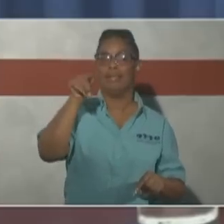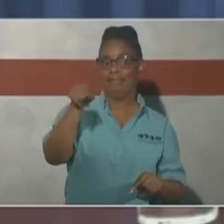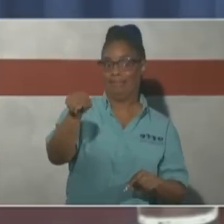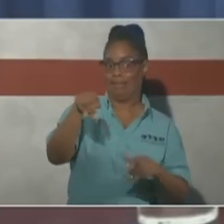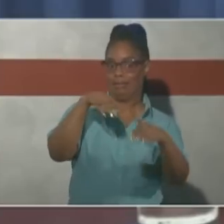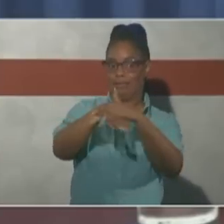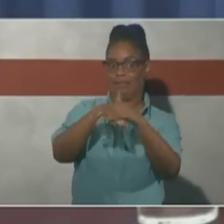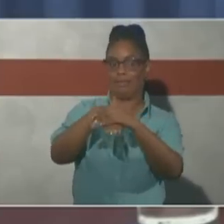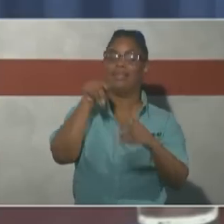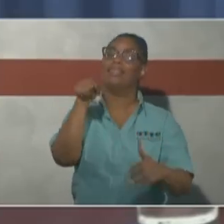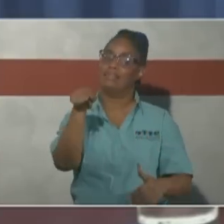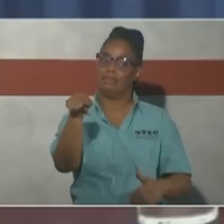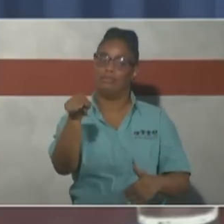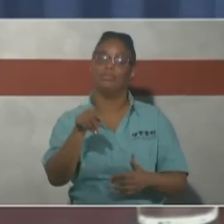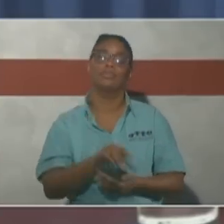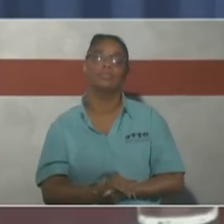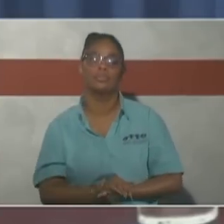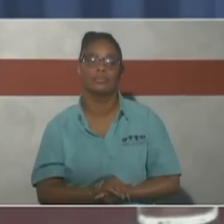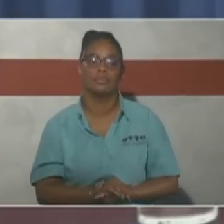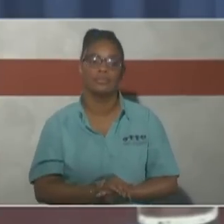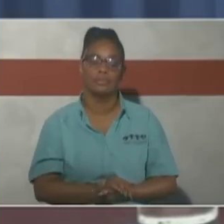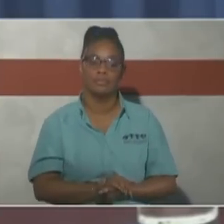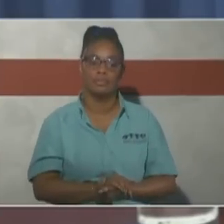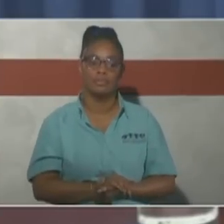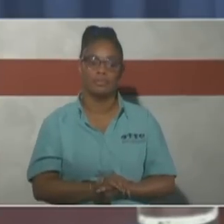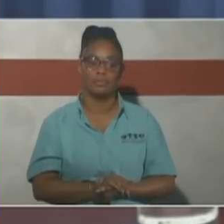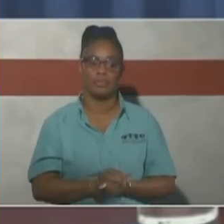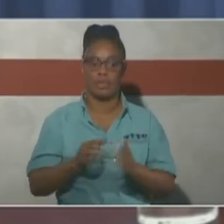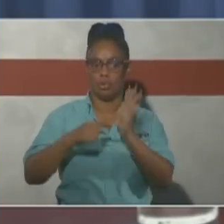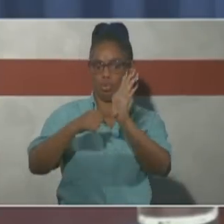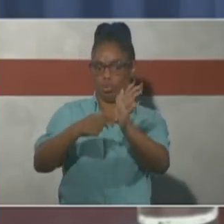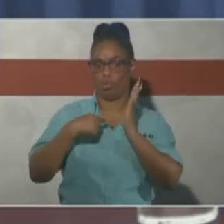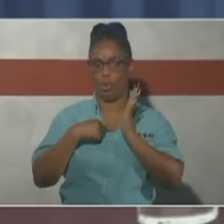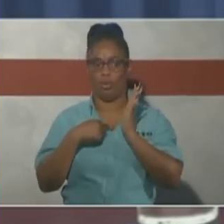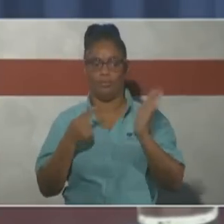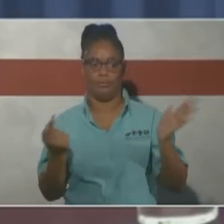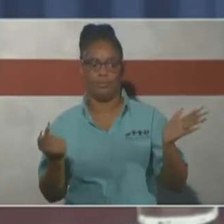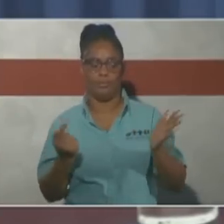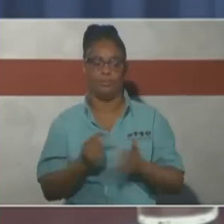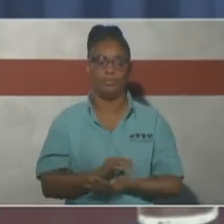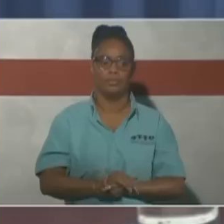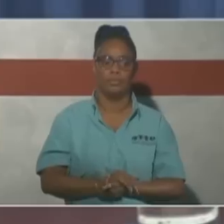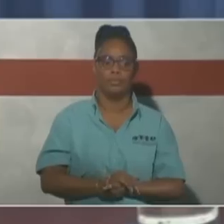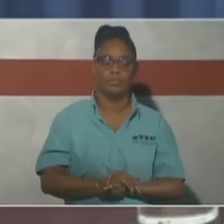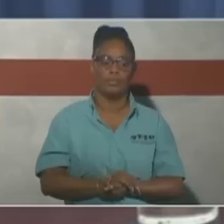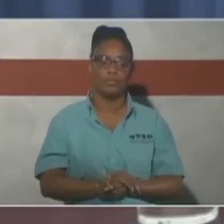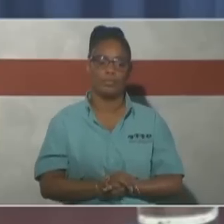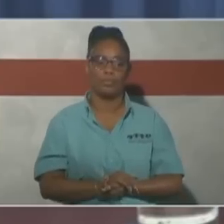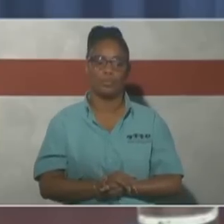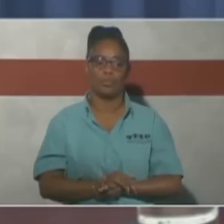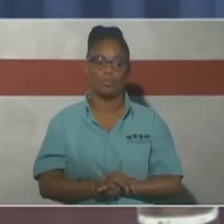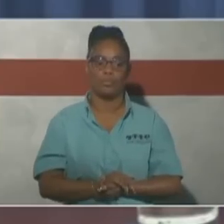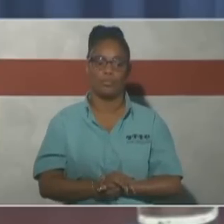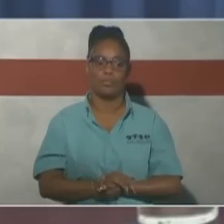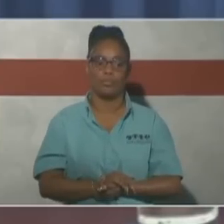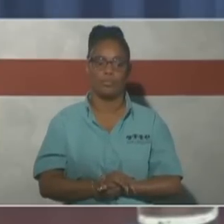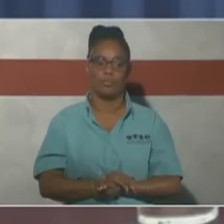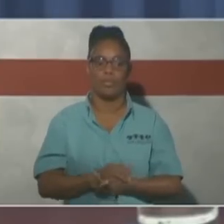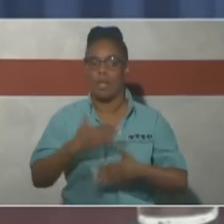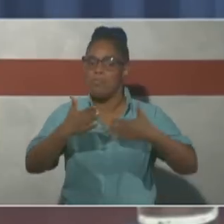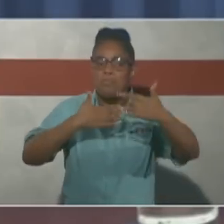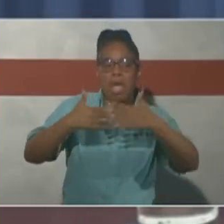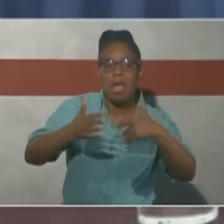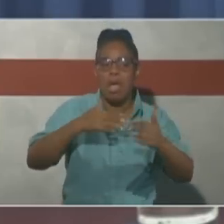5.27% were unreactive. But the good news is that 94.73 were in fact